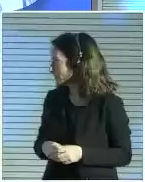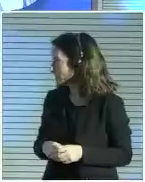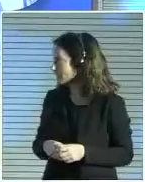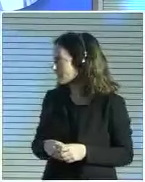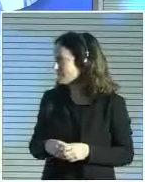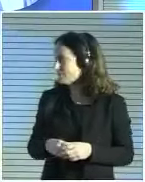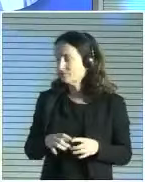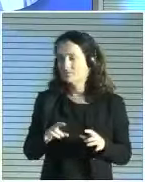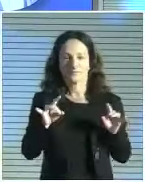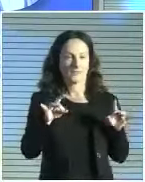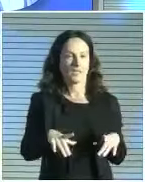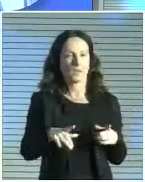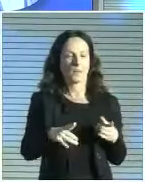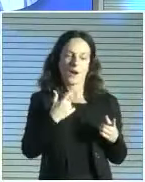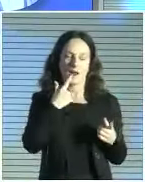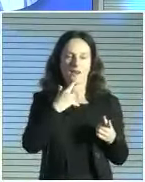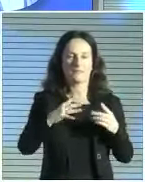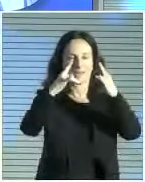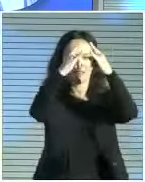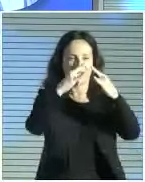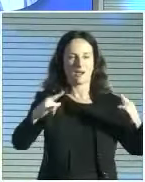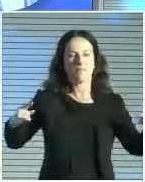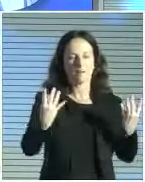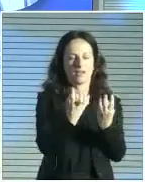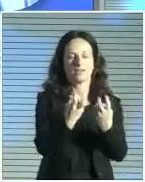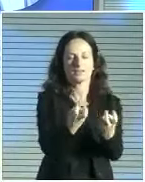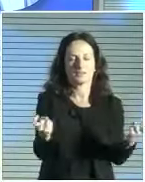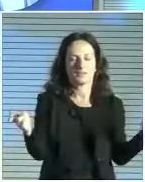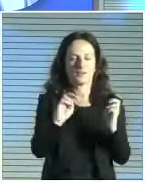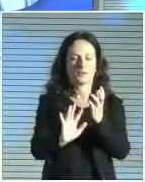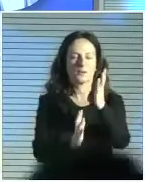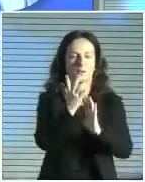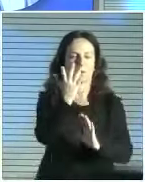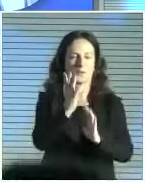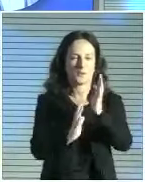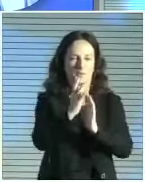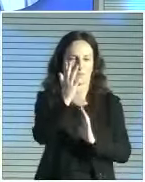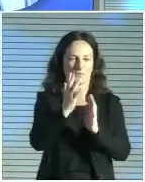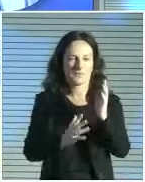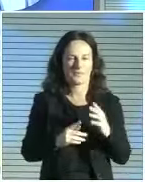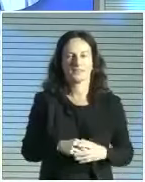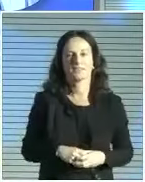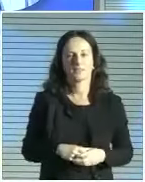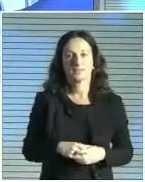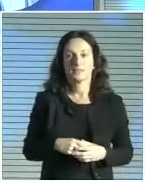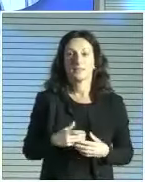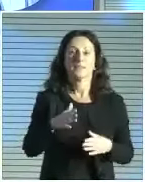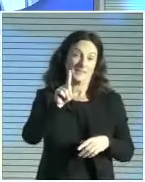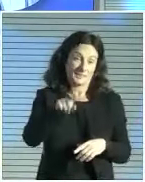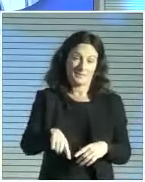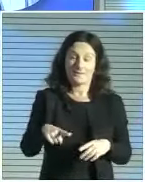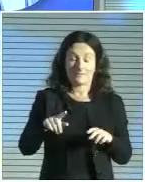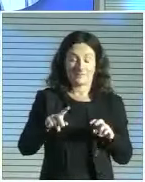the audience is simulating the round from the other side. Thank you very much, and welcome to a